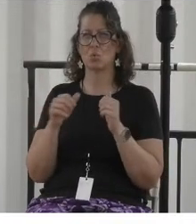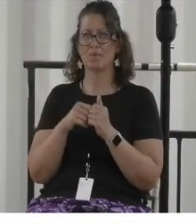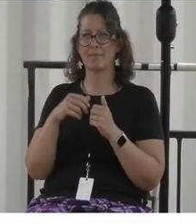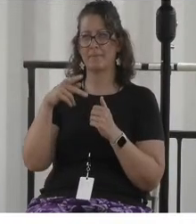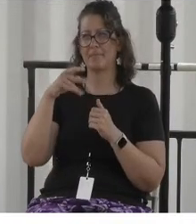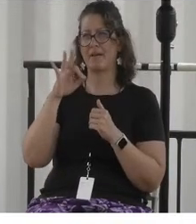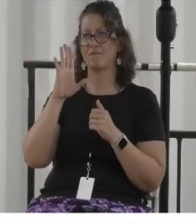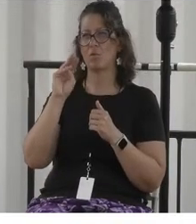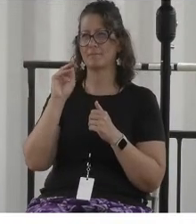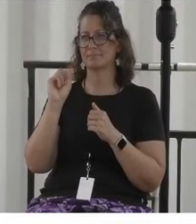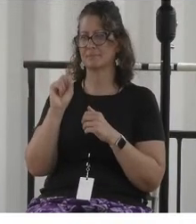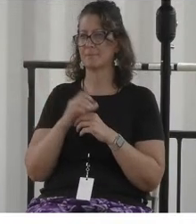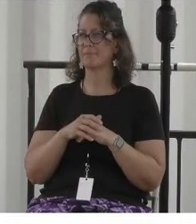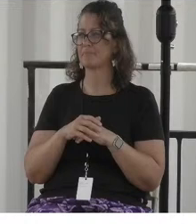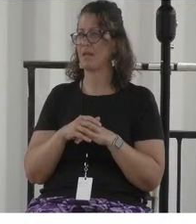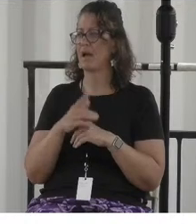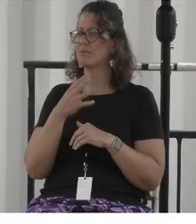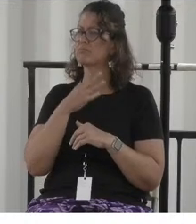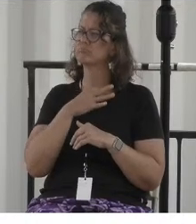platforms.